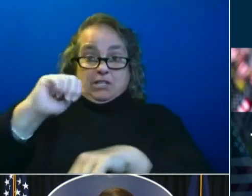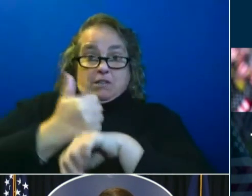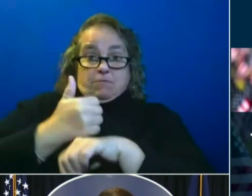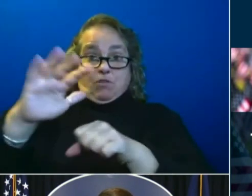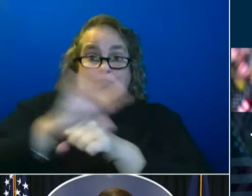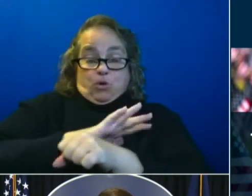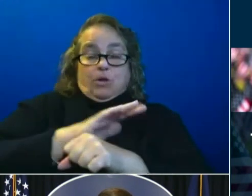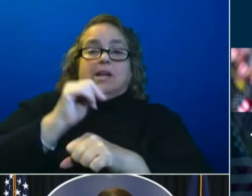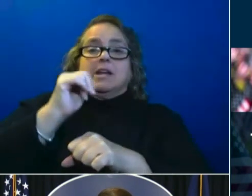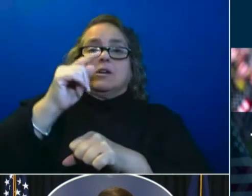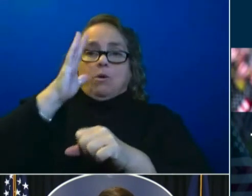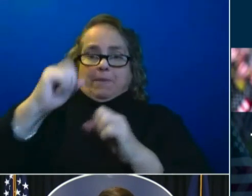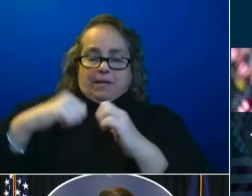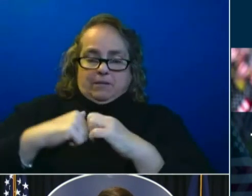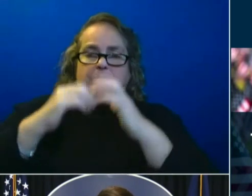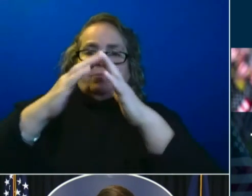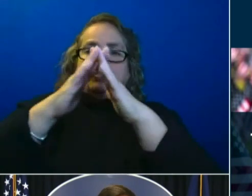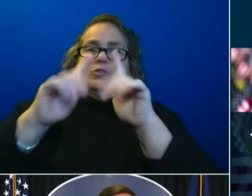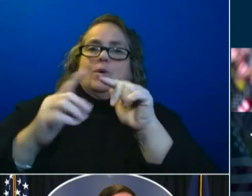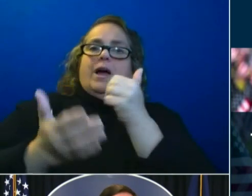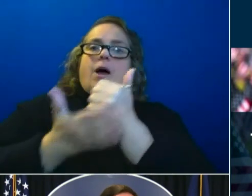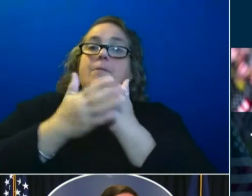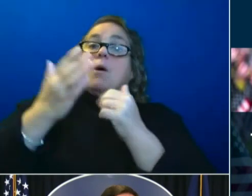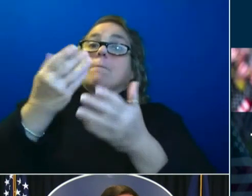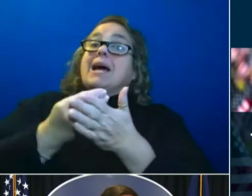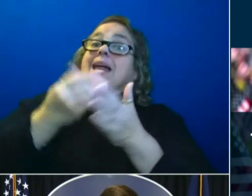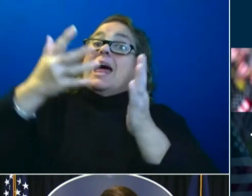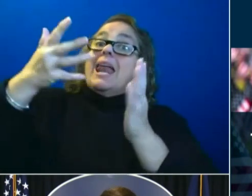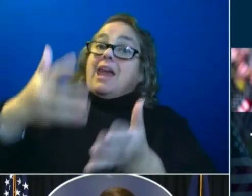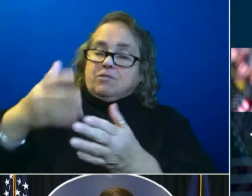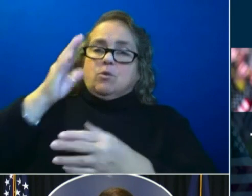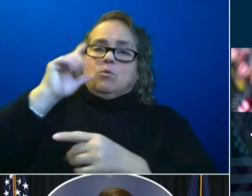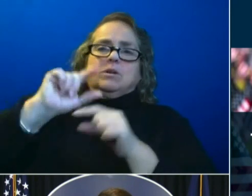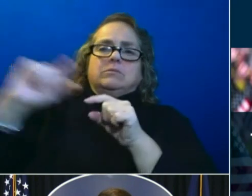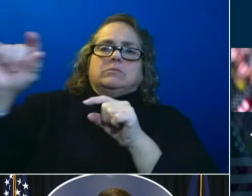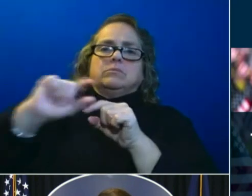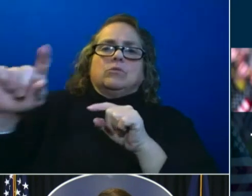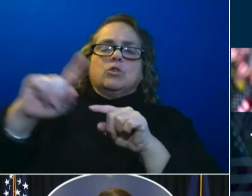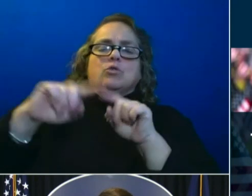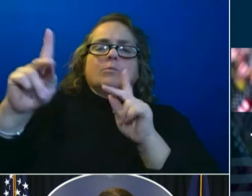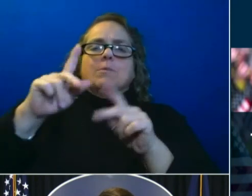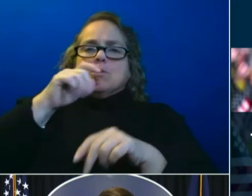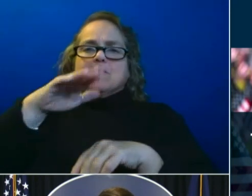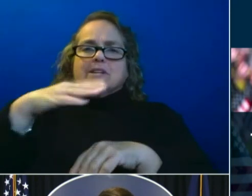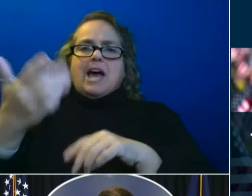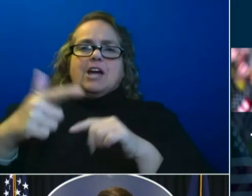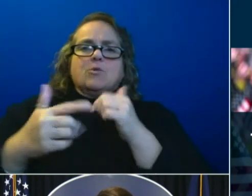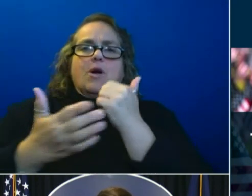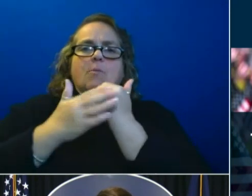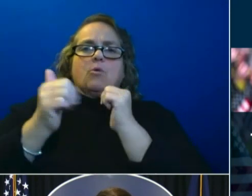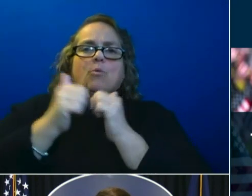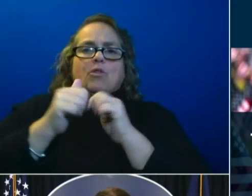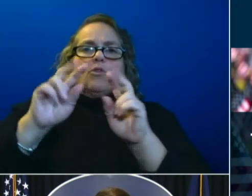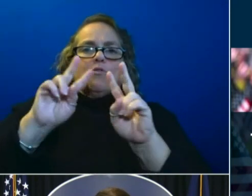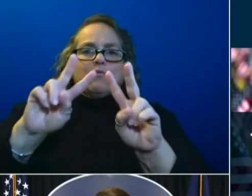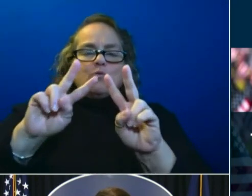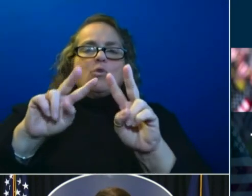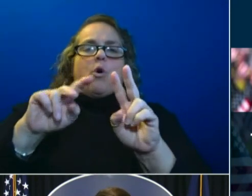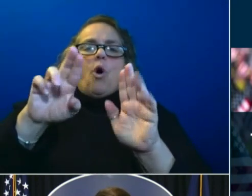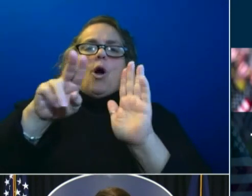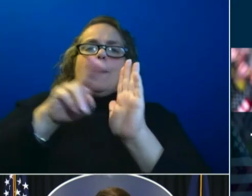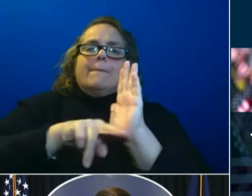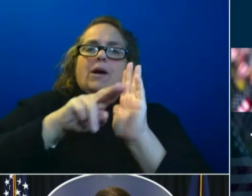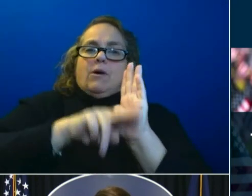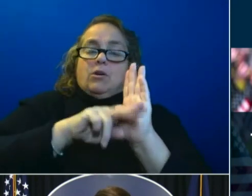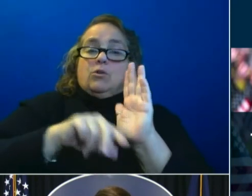in reimbursing a portion of their funeral or burial expenses. To make a donation or obtain more information,